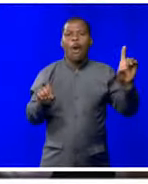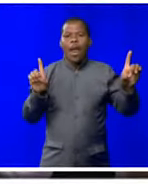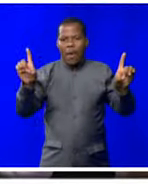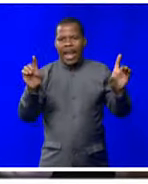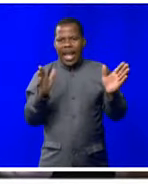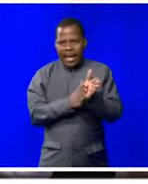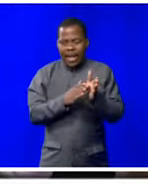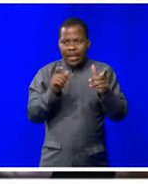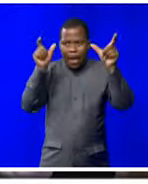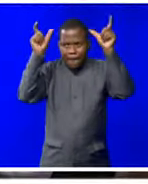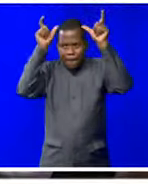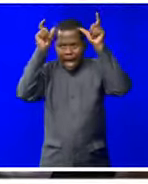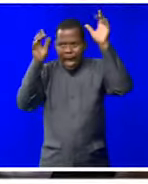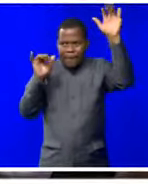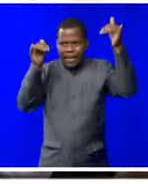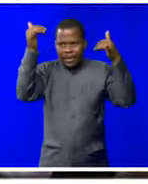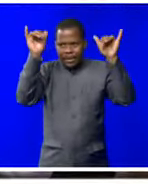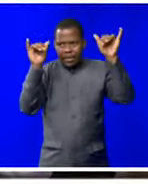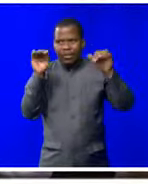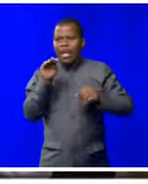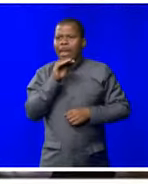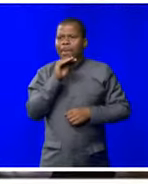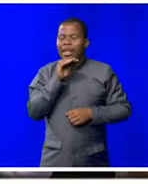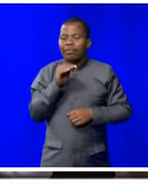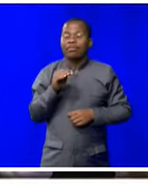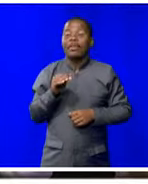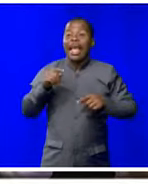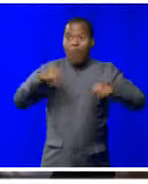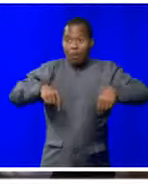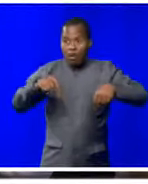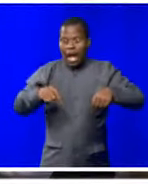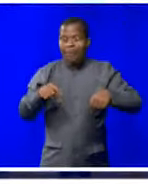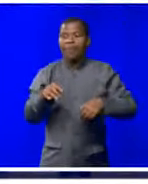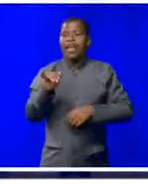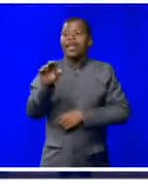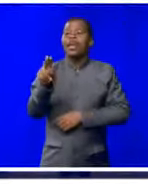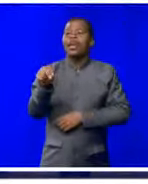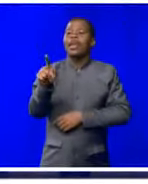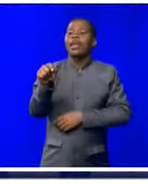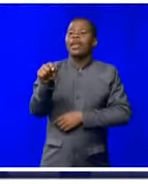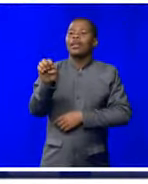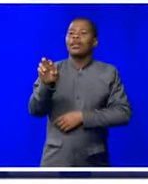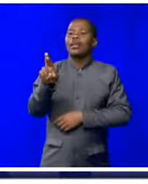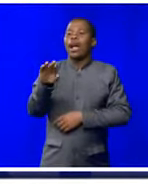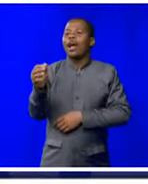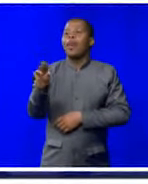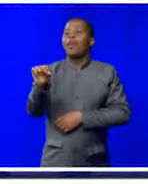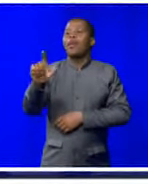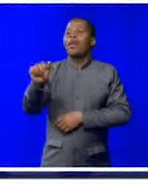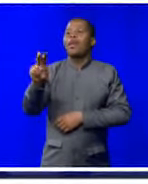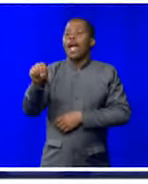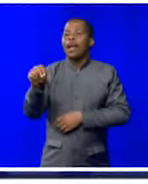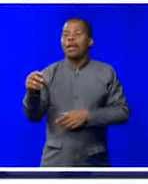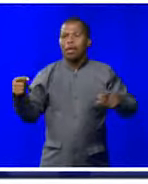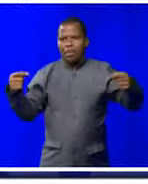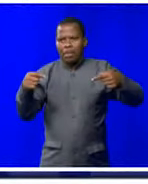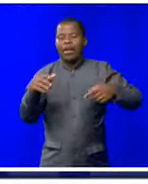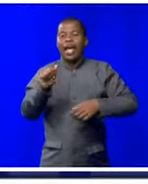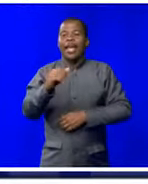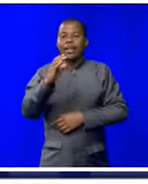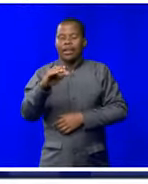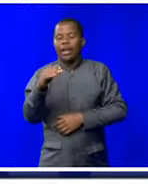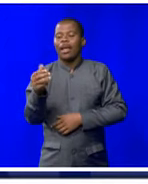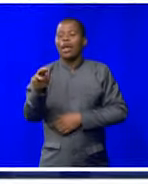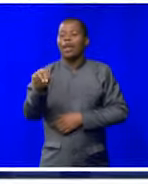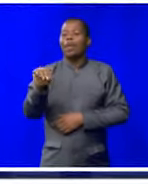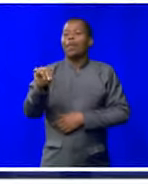The second game will be between Inter Milan against AC Milan in Milan on Wednesday evening. For Certain TV